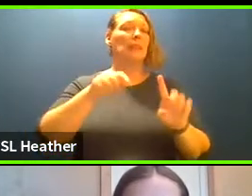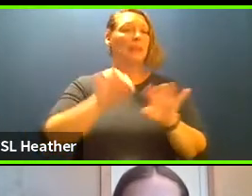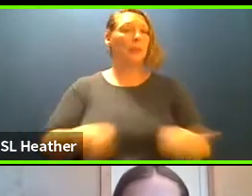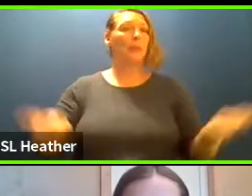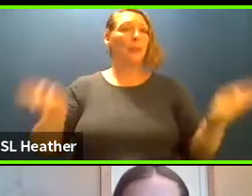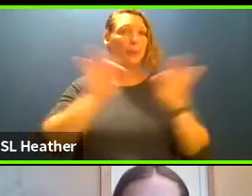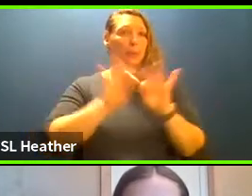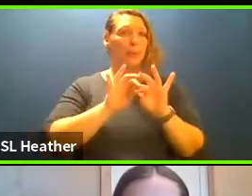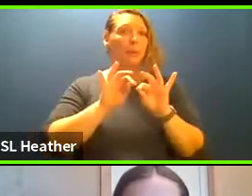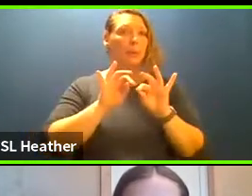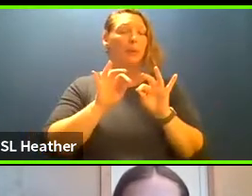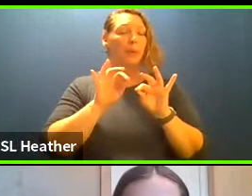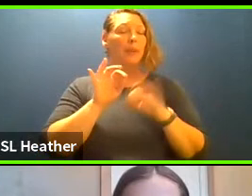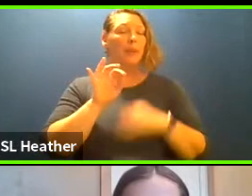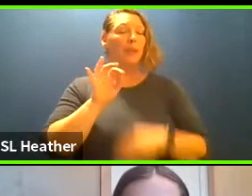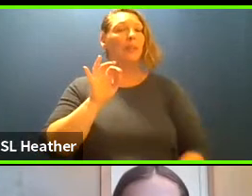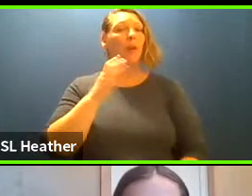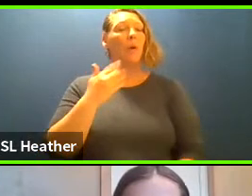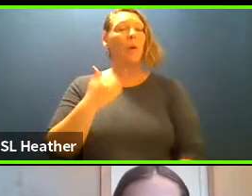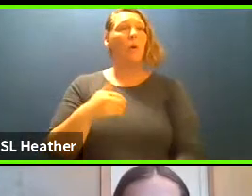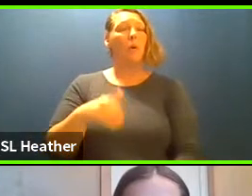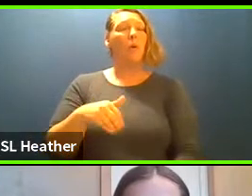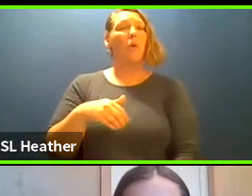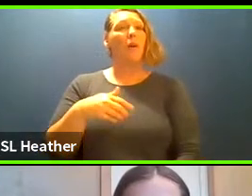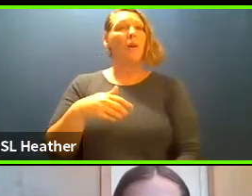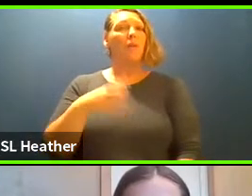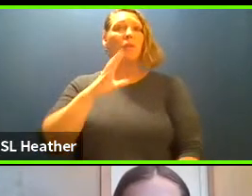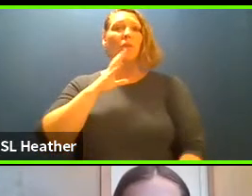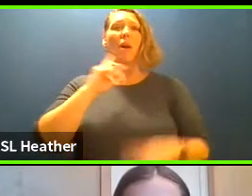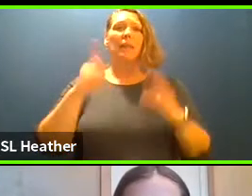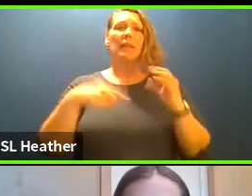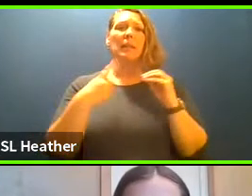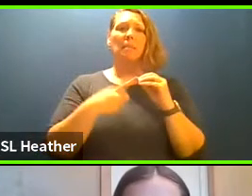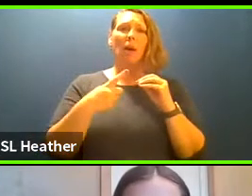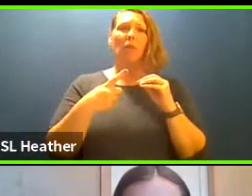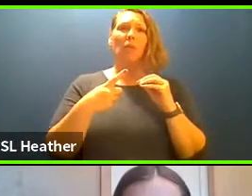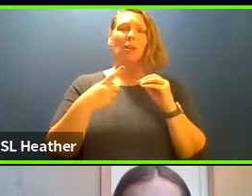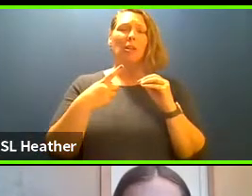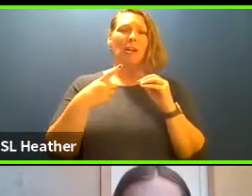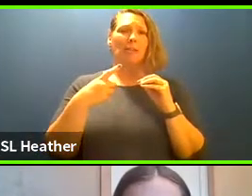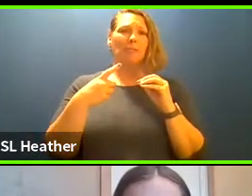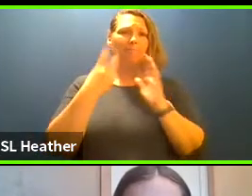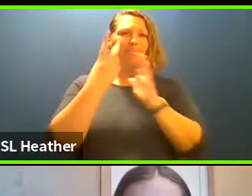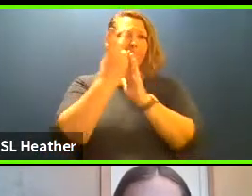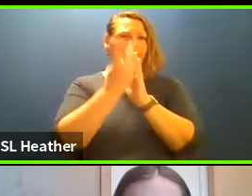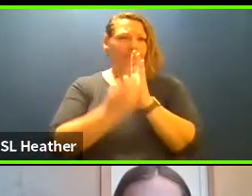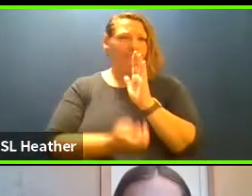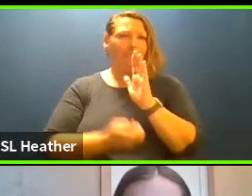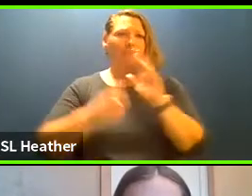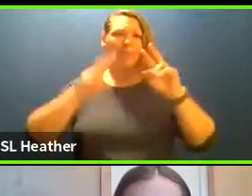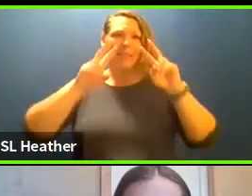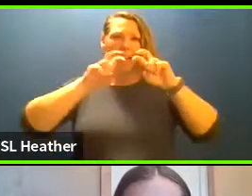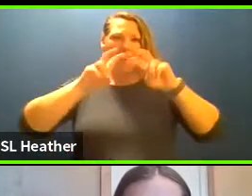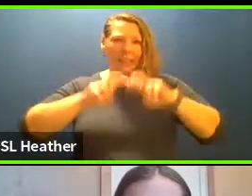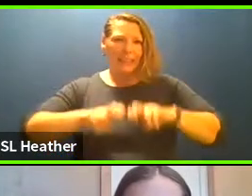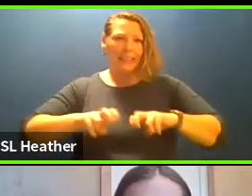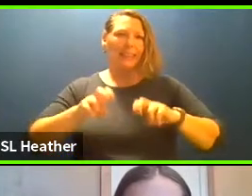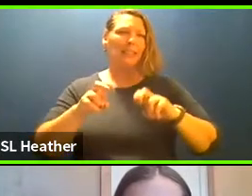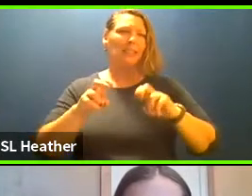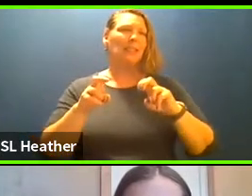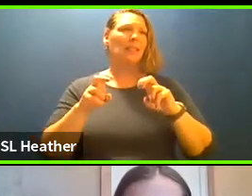and super important. So we talked about going deeper with the analysis and looking